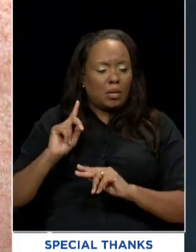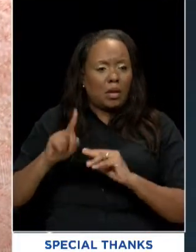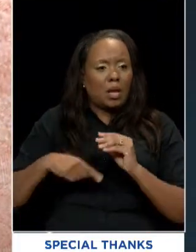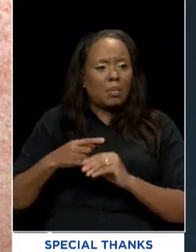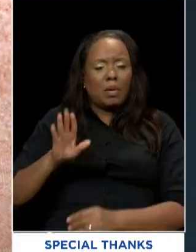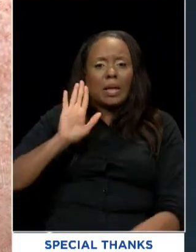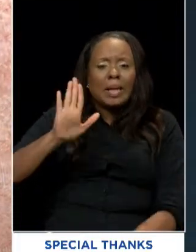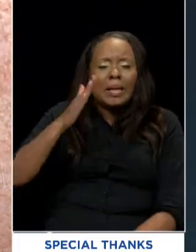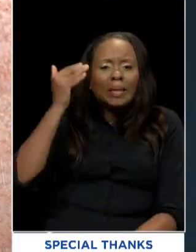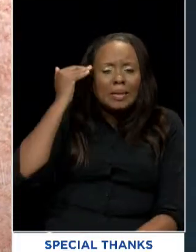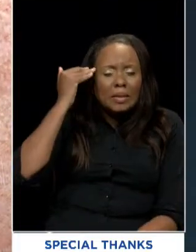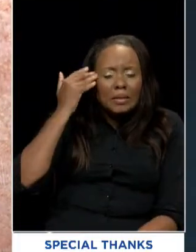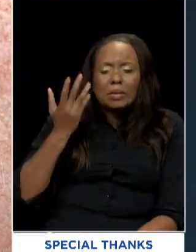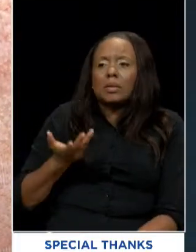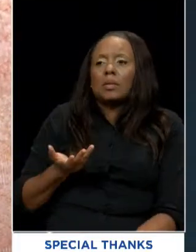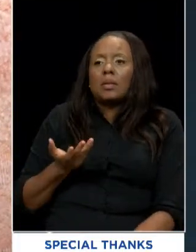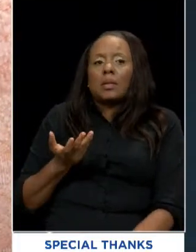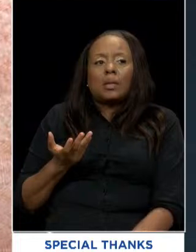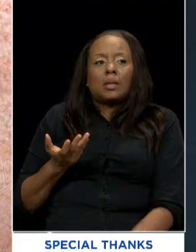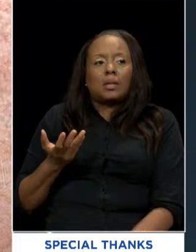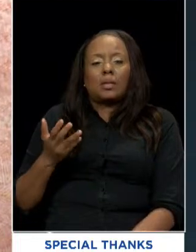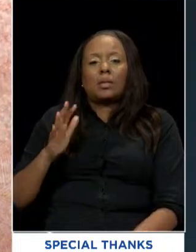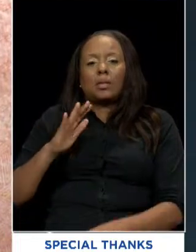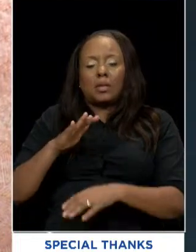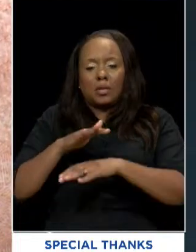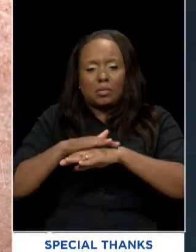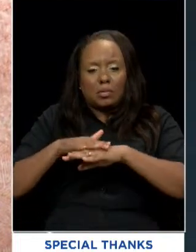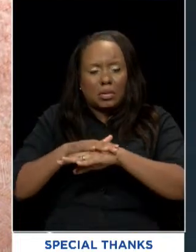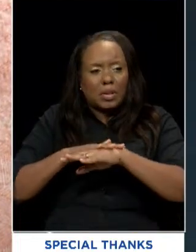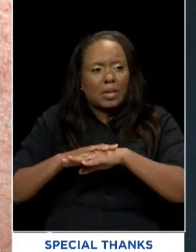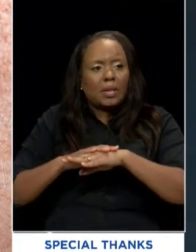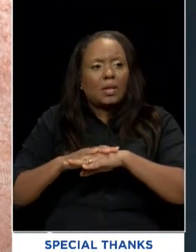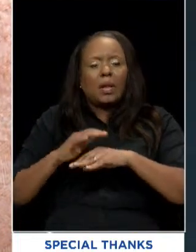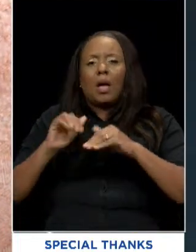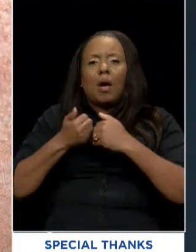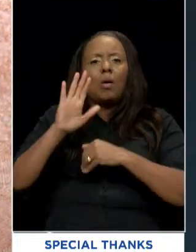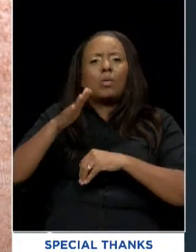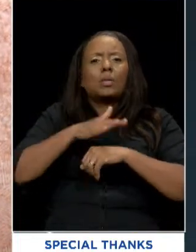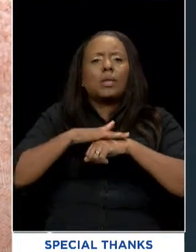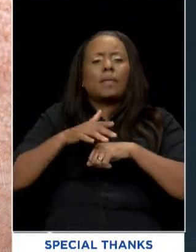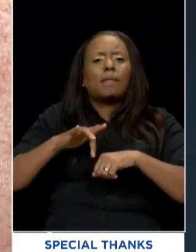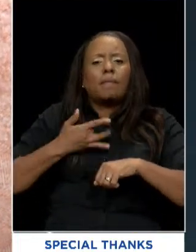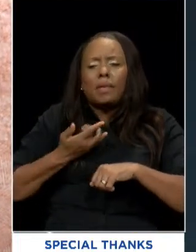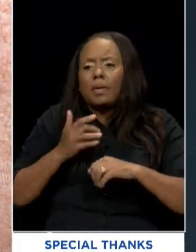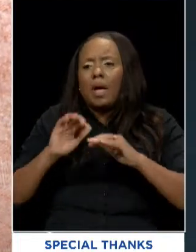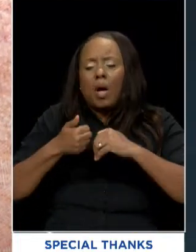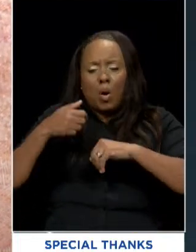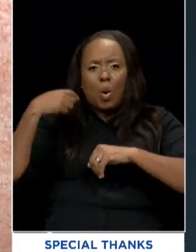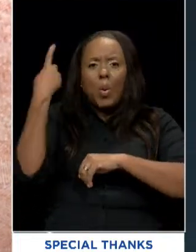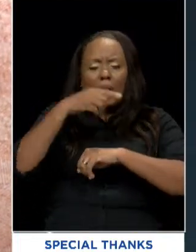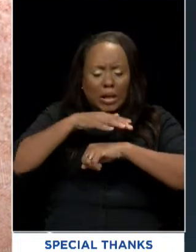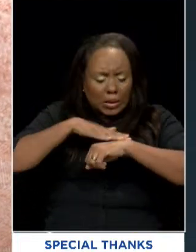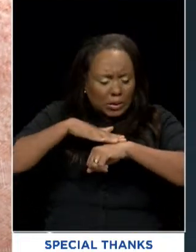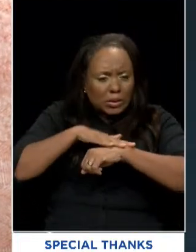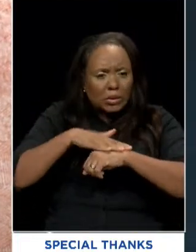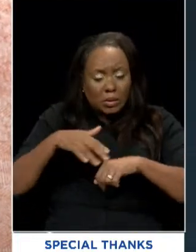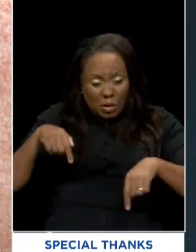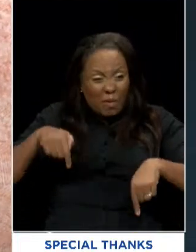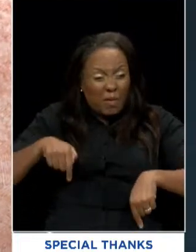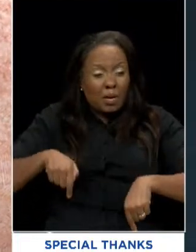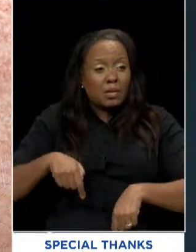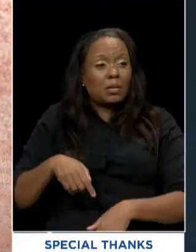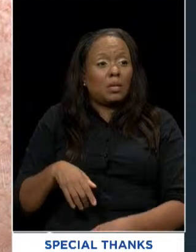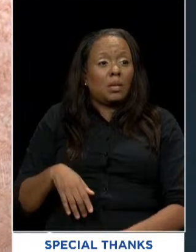know would be normal. Color of the skin, texture of the skin, how it feels, how it looks. So I tell them, well, this is how it should be. If you find, or this